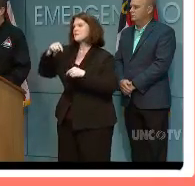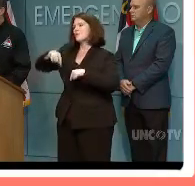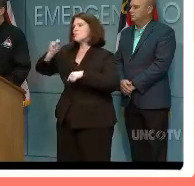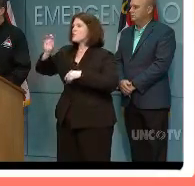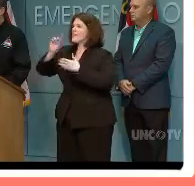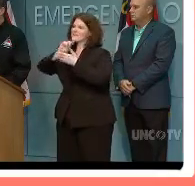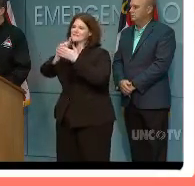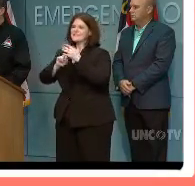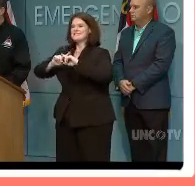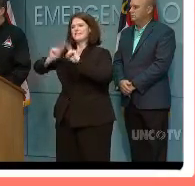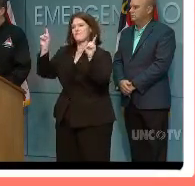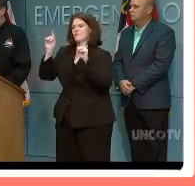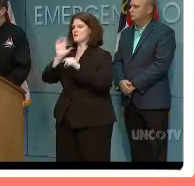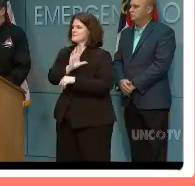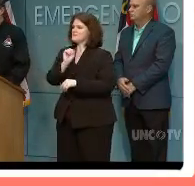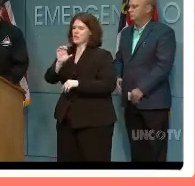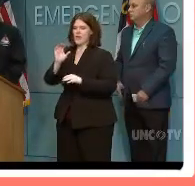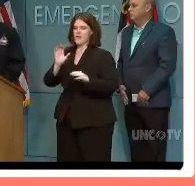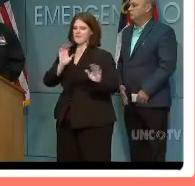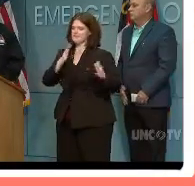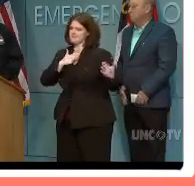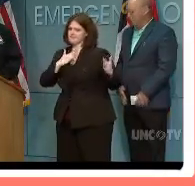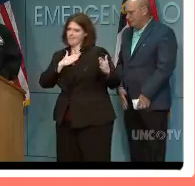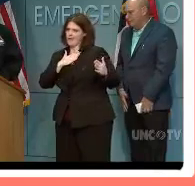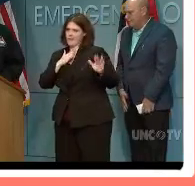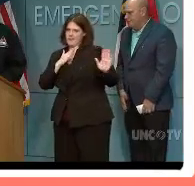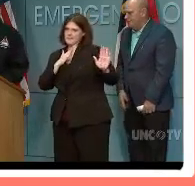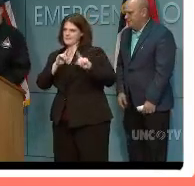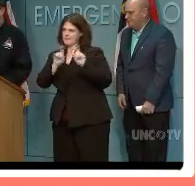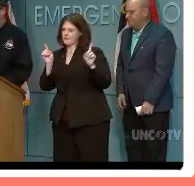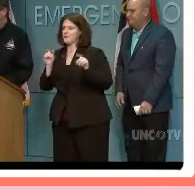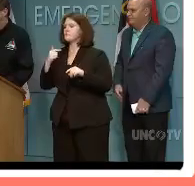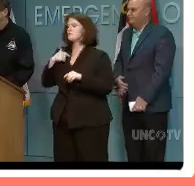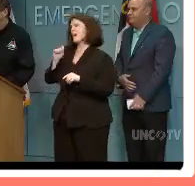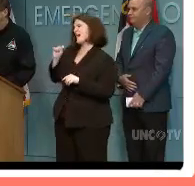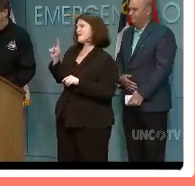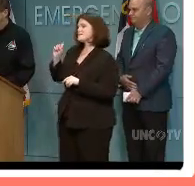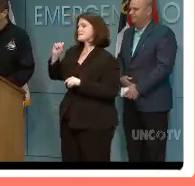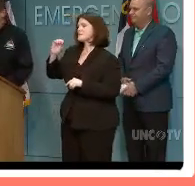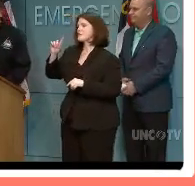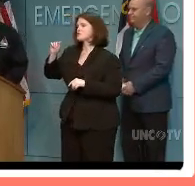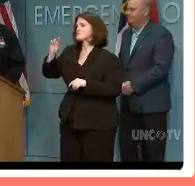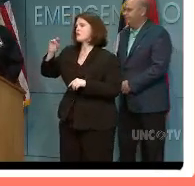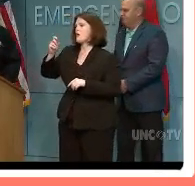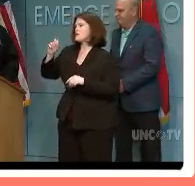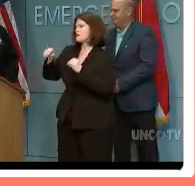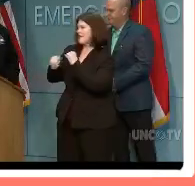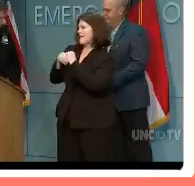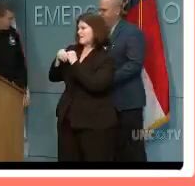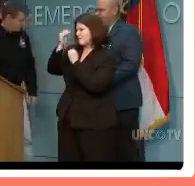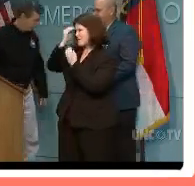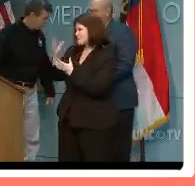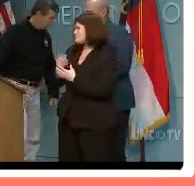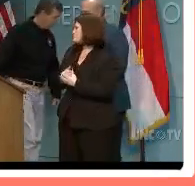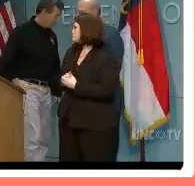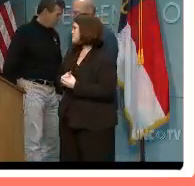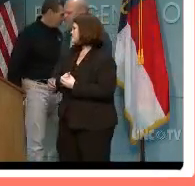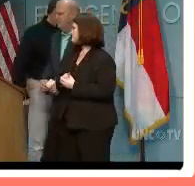different from South Carolina's, but what I might do here is ask Secretary Trogdon to address this question too.